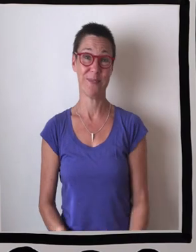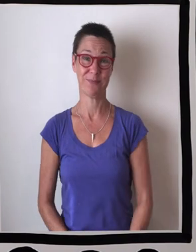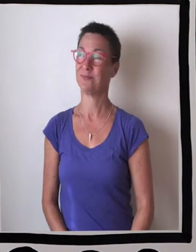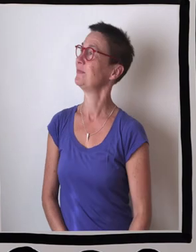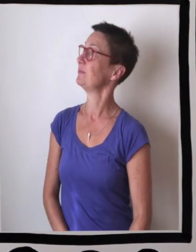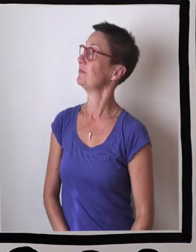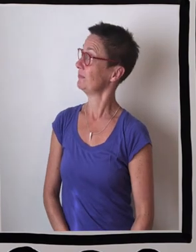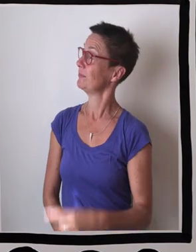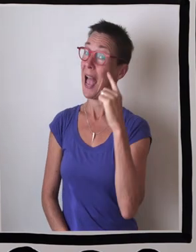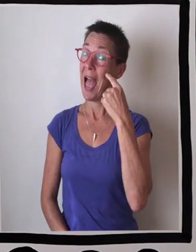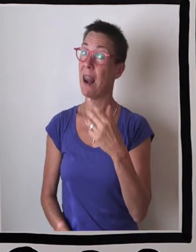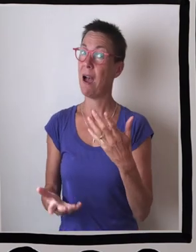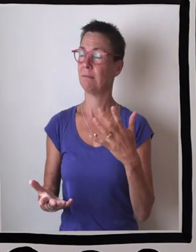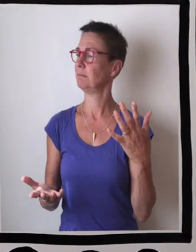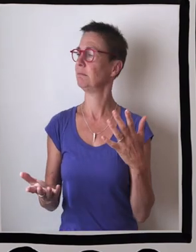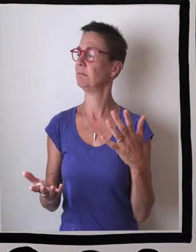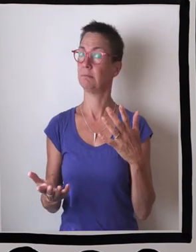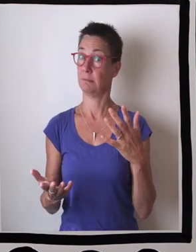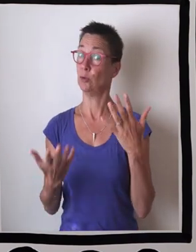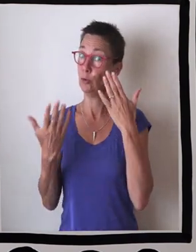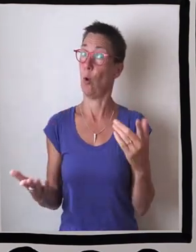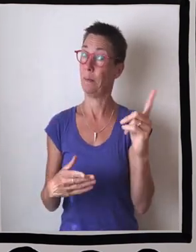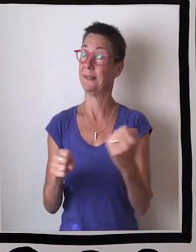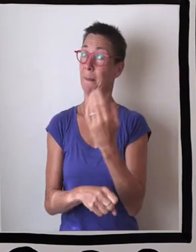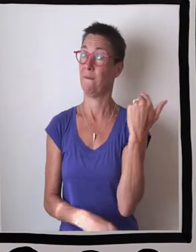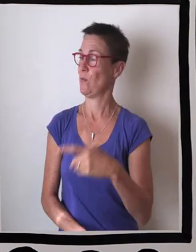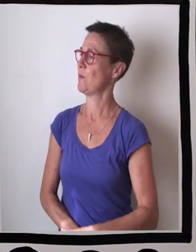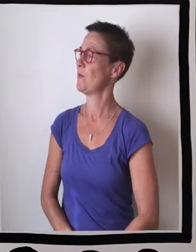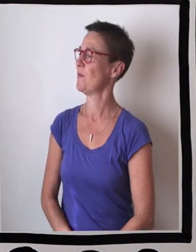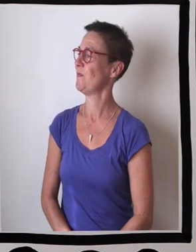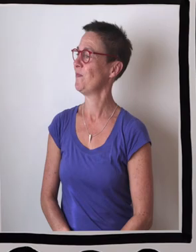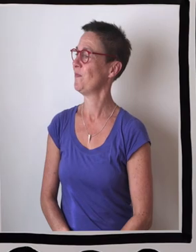Okay, I'm going to get the pitch I have prepared for you earlier.